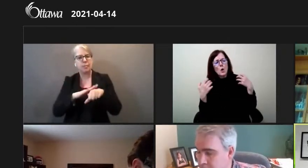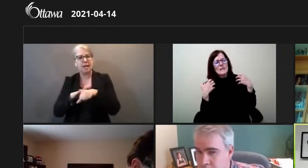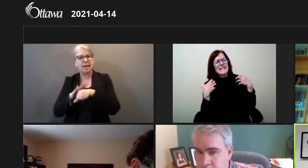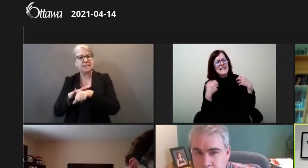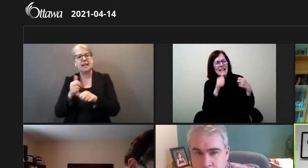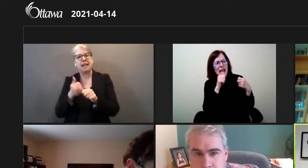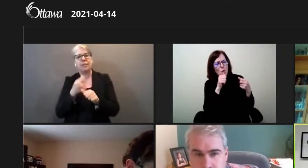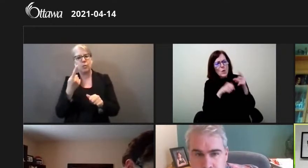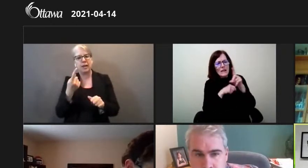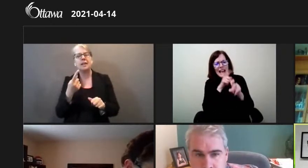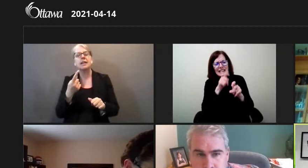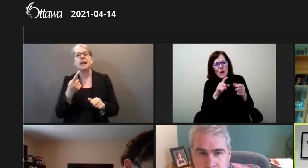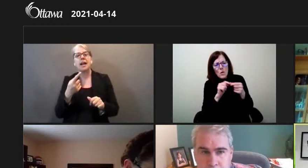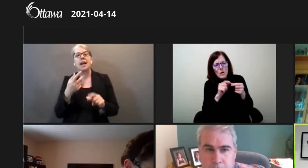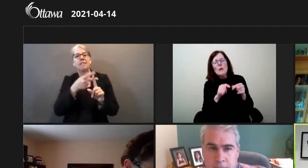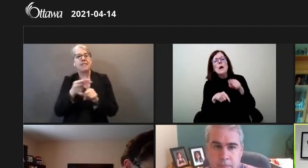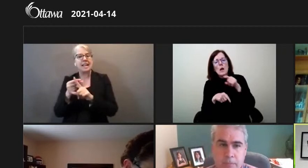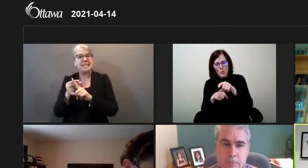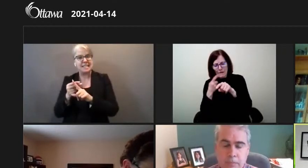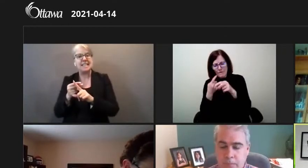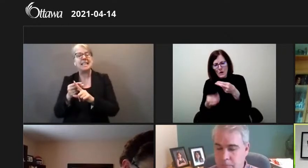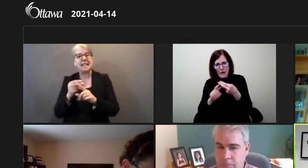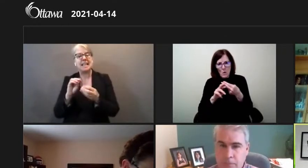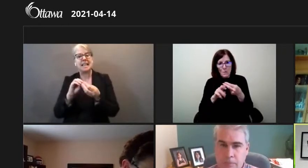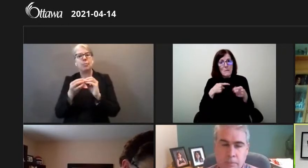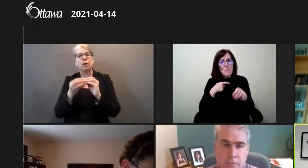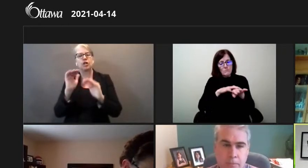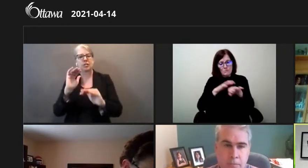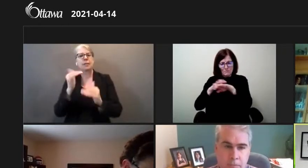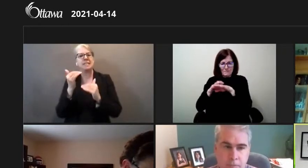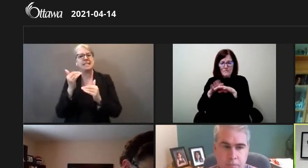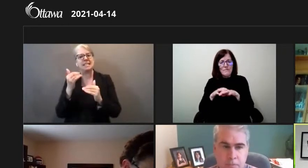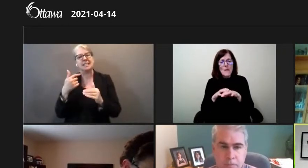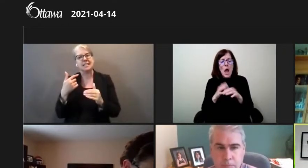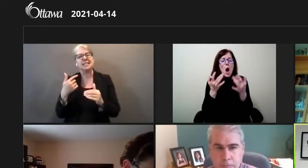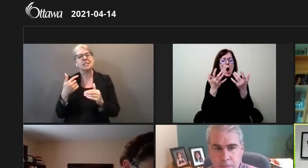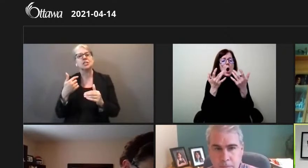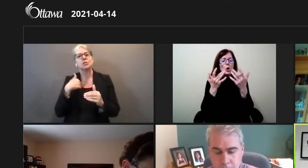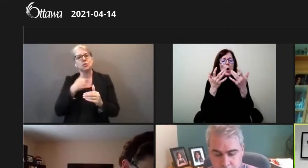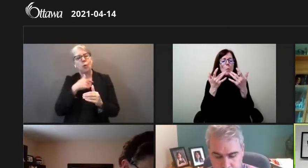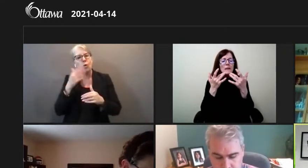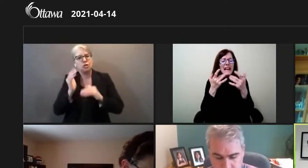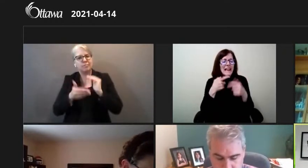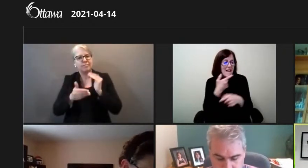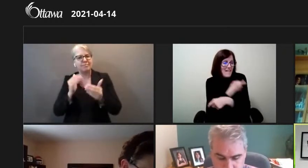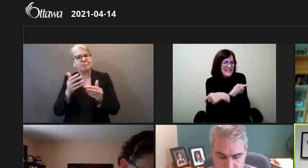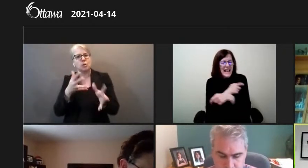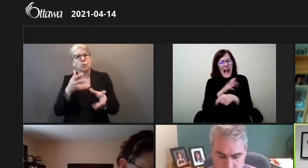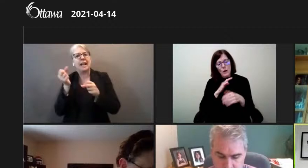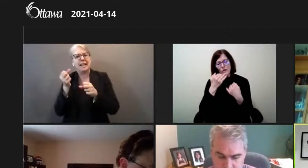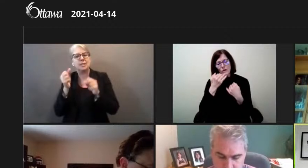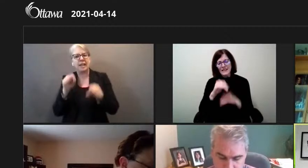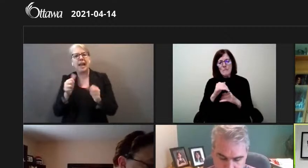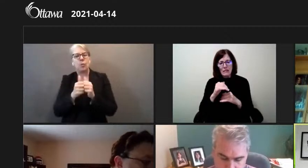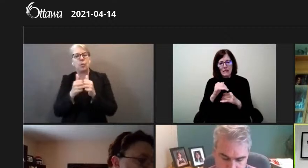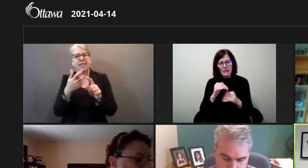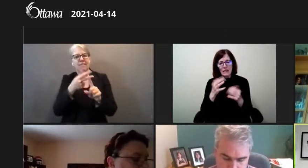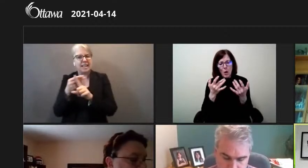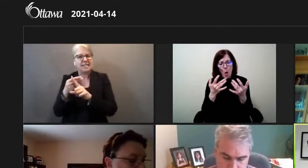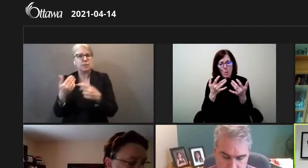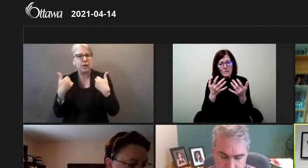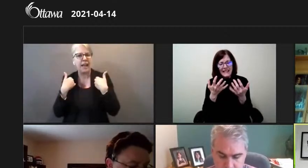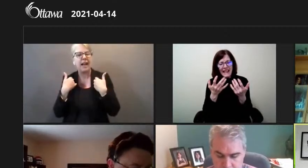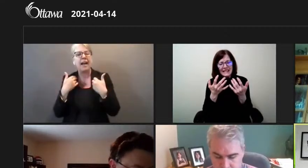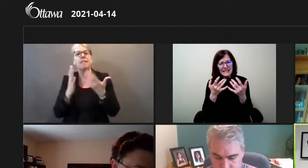our vaccine allocation has been limited. So we are going through as quickly as we can with the vaccine that we do have, the